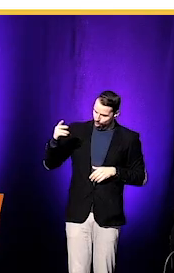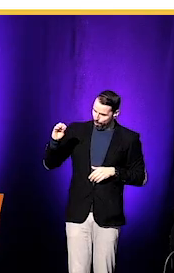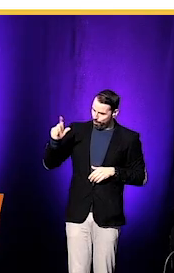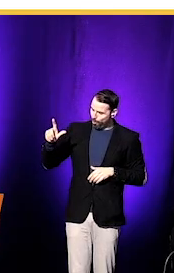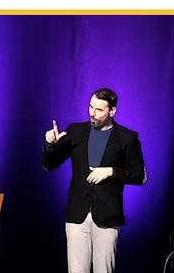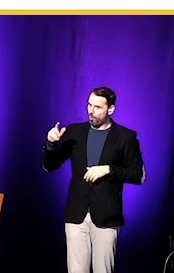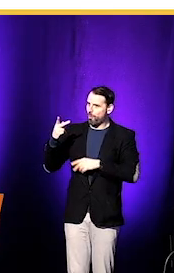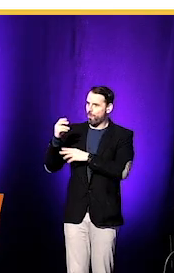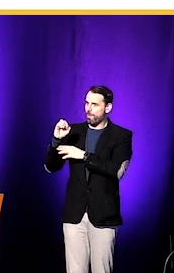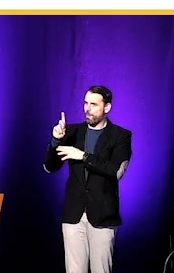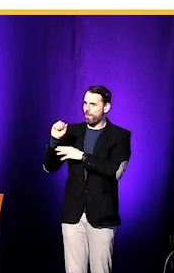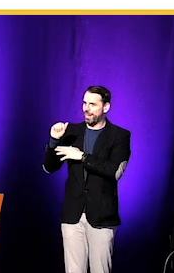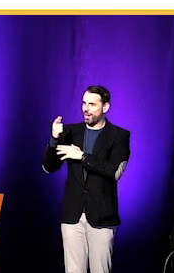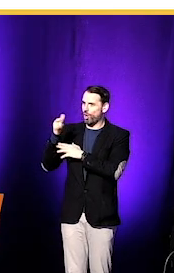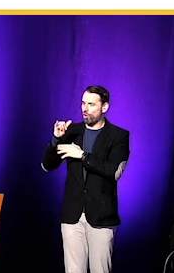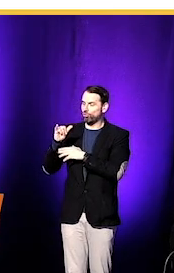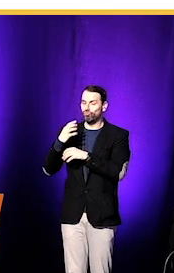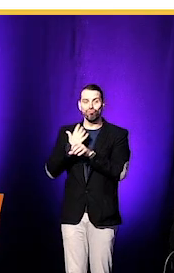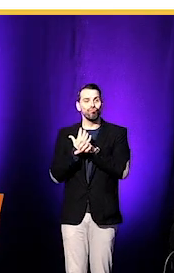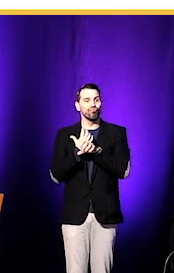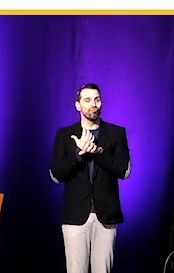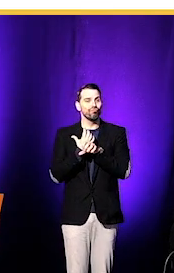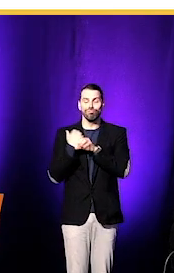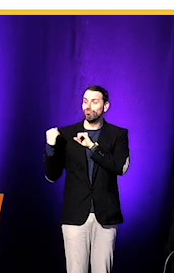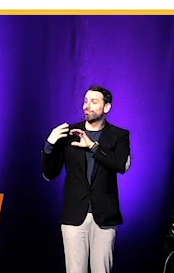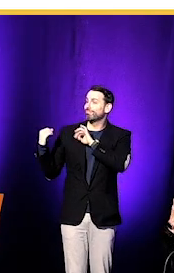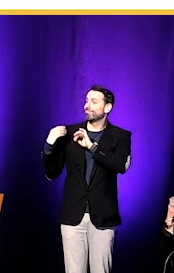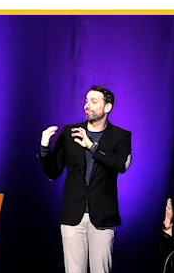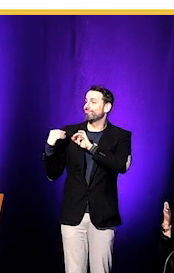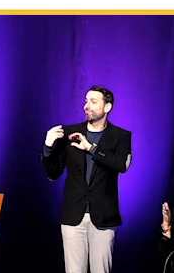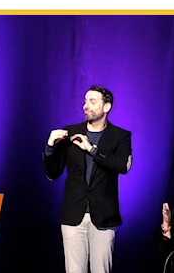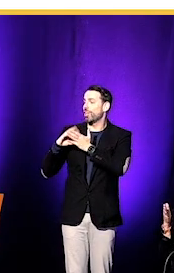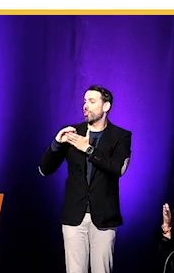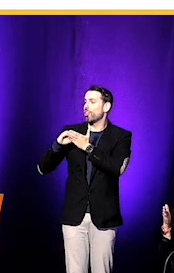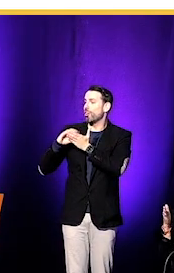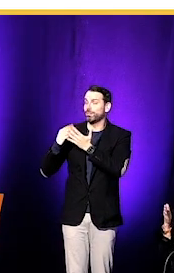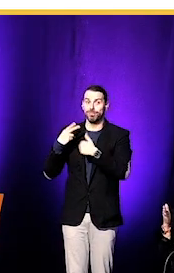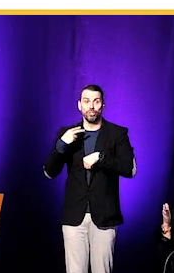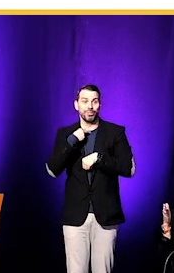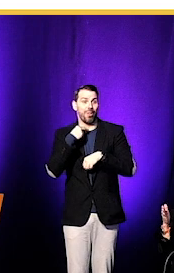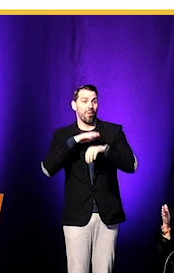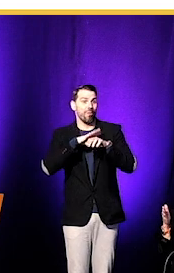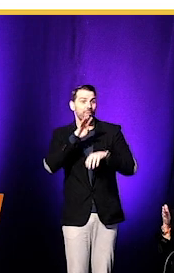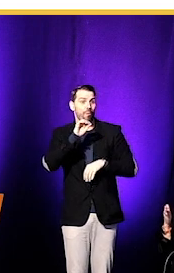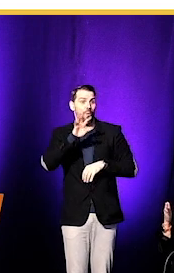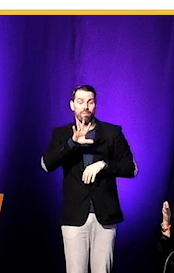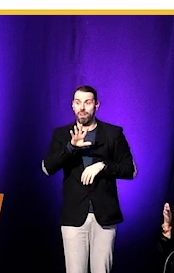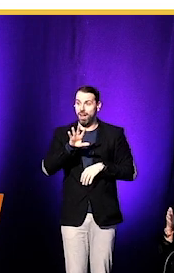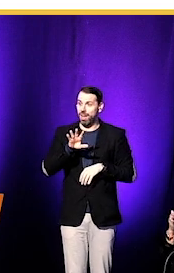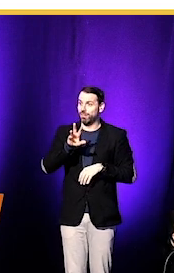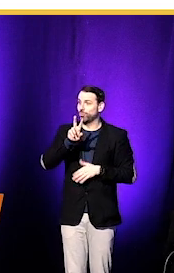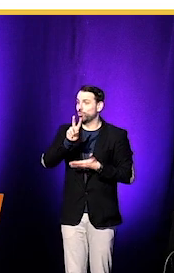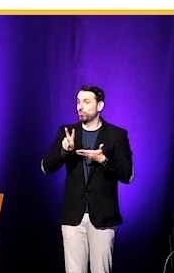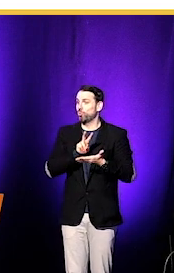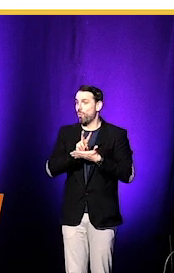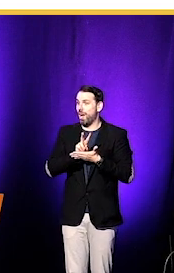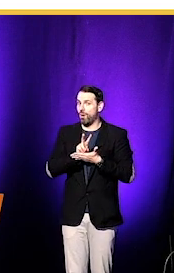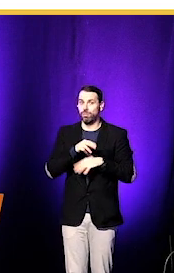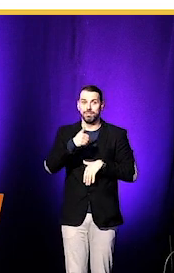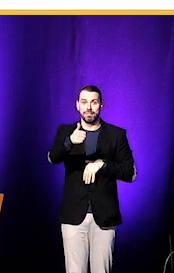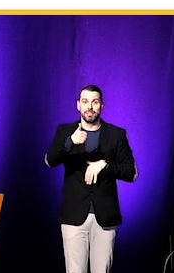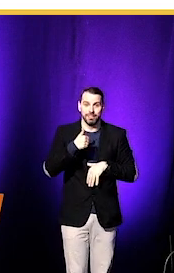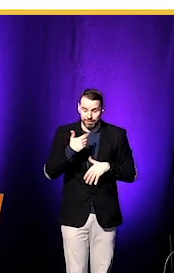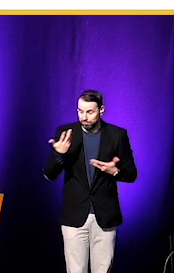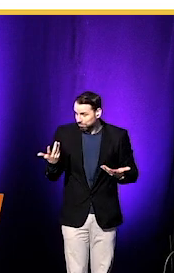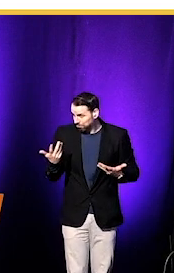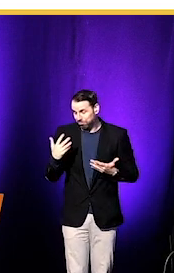involving joint problem solving, distributed expertise, and reflection. You're stuck on the 405 for 2 hours, right? Going back and forth.